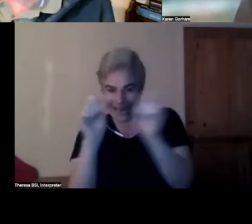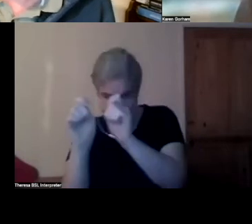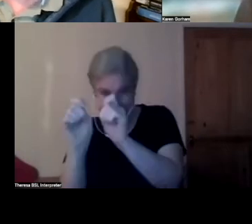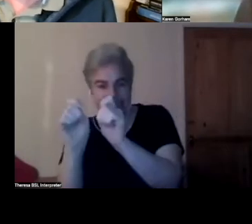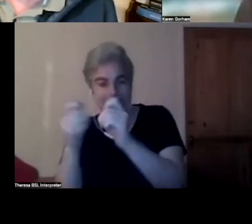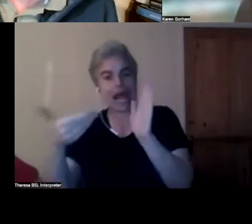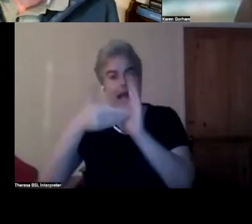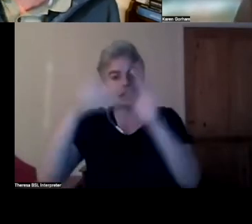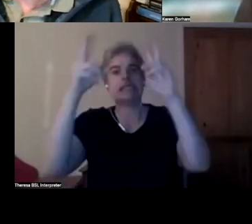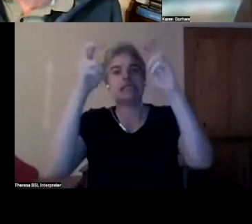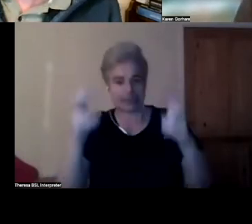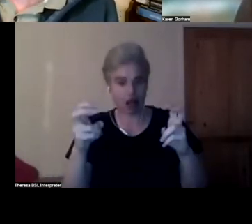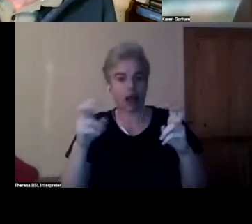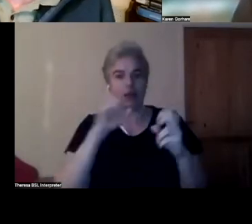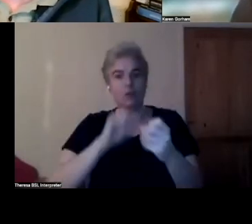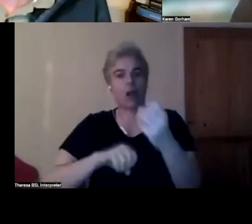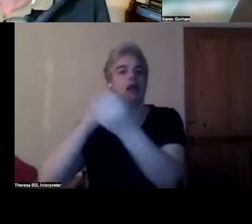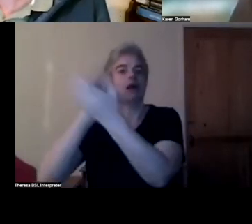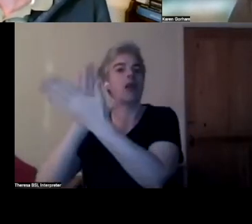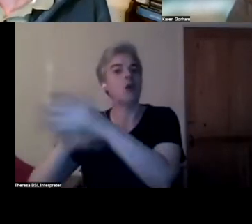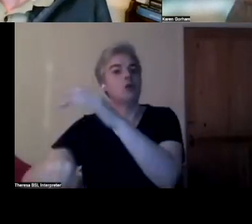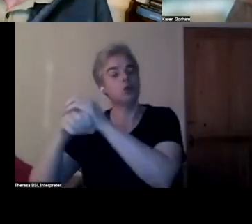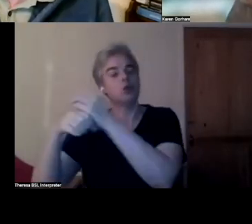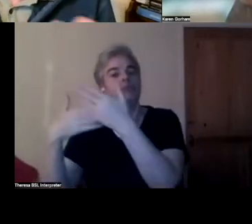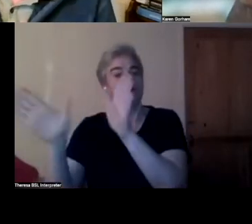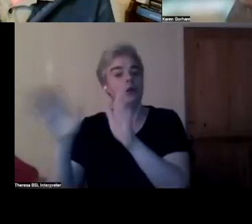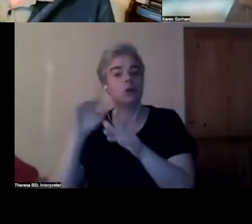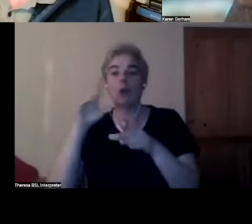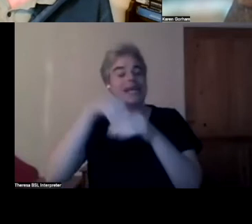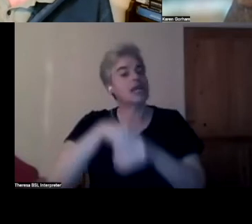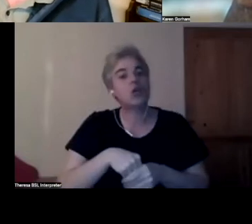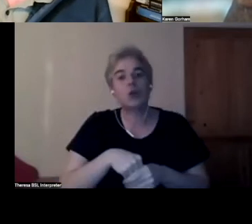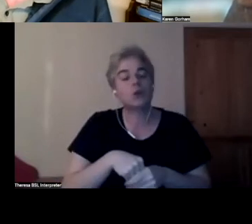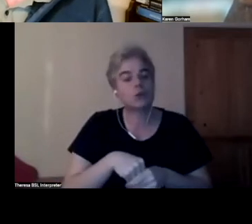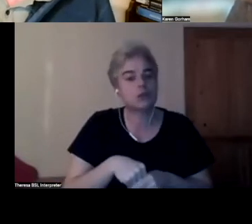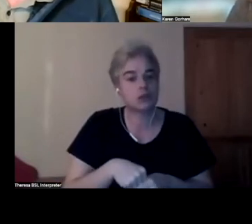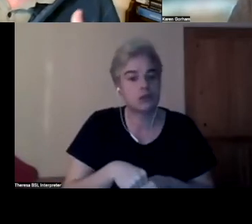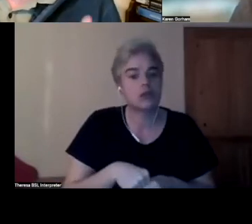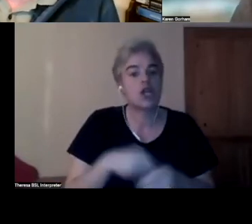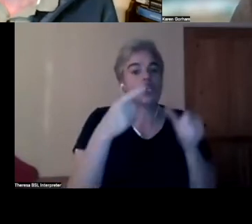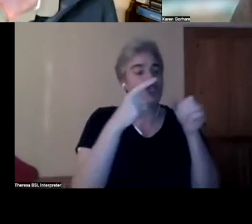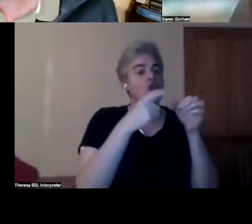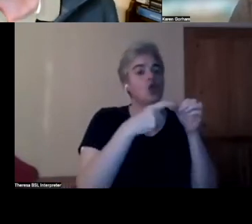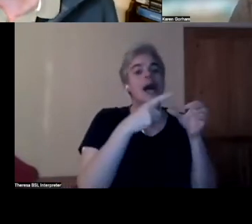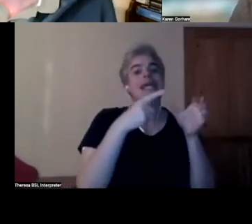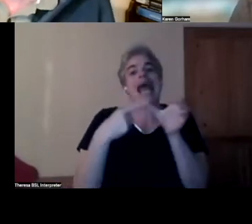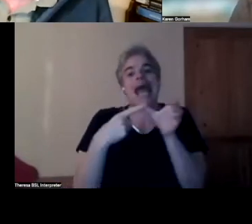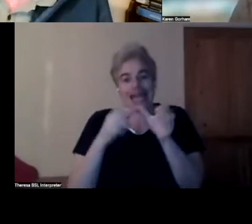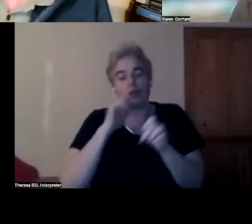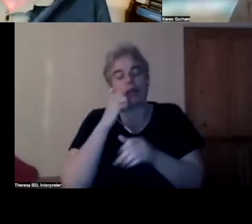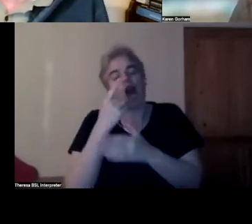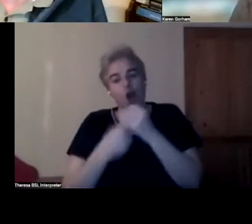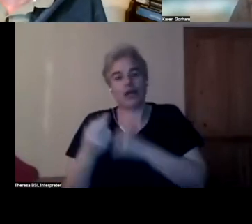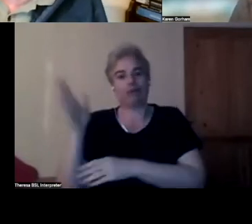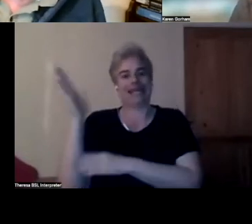things. We won't include a video of the Q&A. It will just be of the initial presentations. So you don't need to worry when you ask your